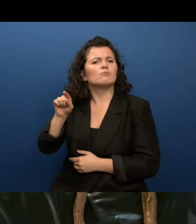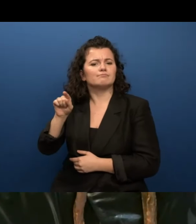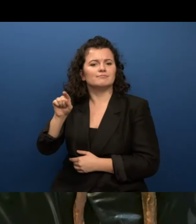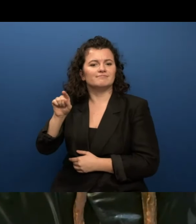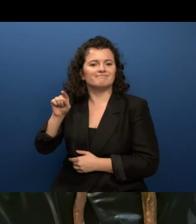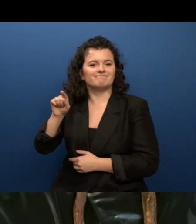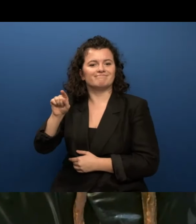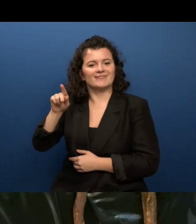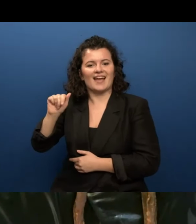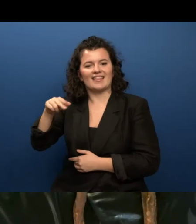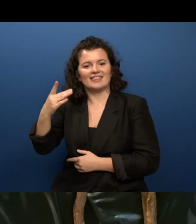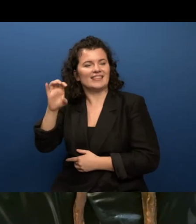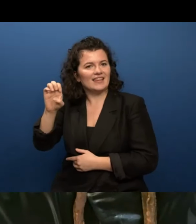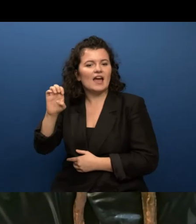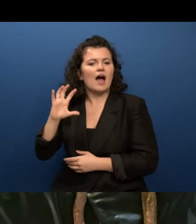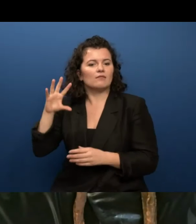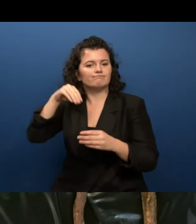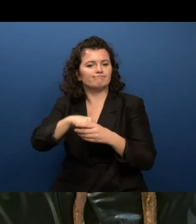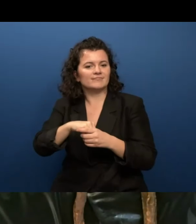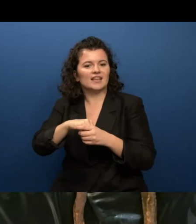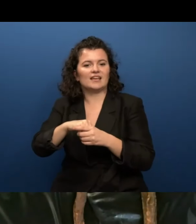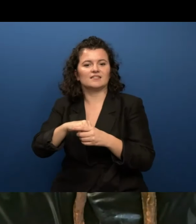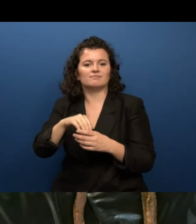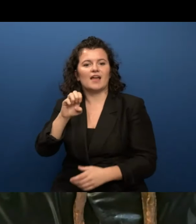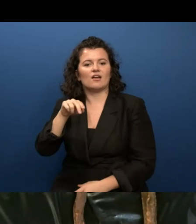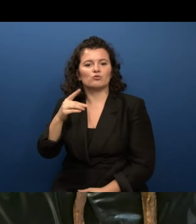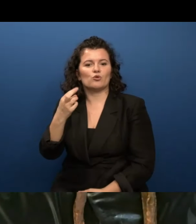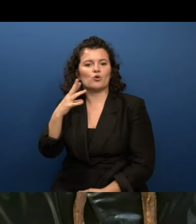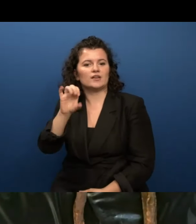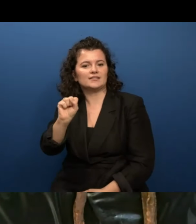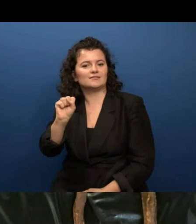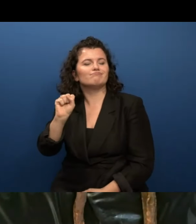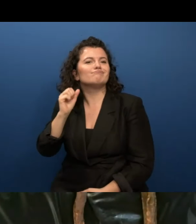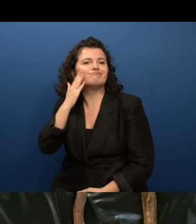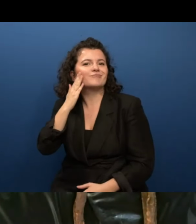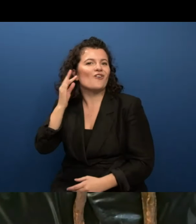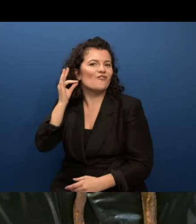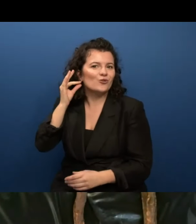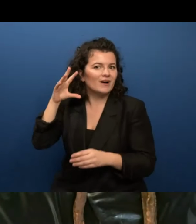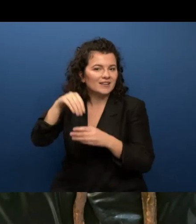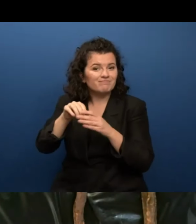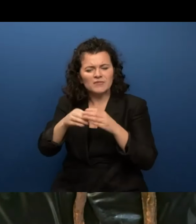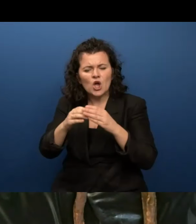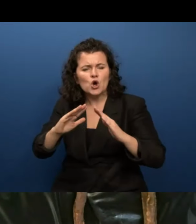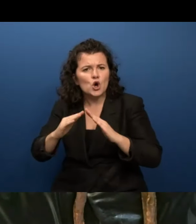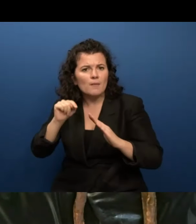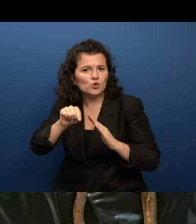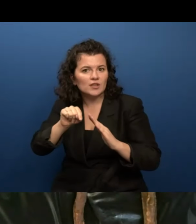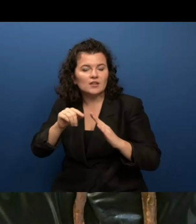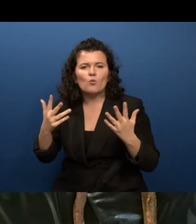I'm one of the Endorise community. This is a community which had a long struggle for land